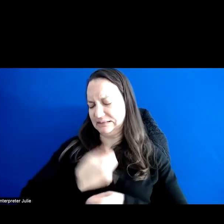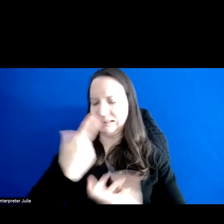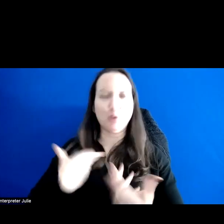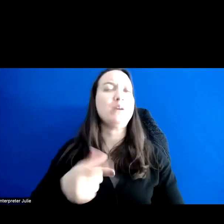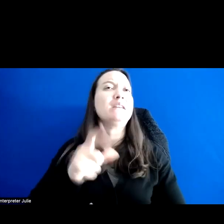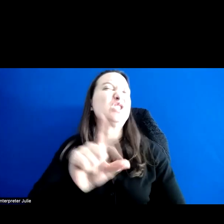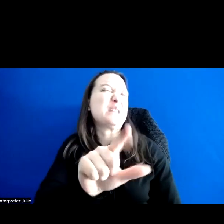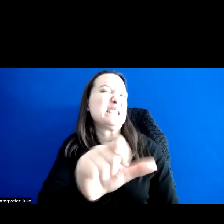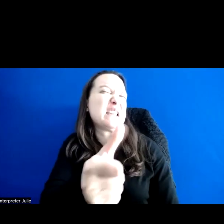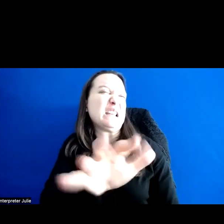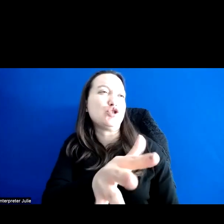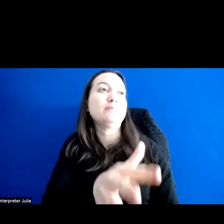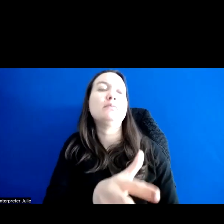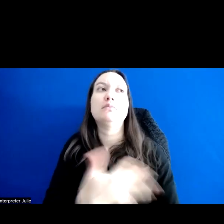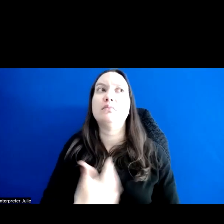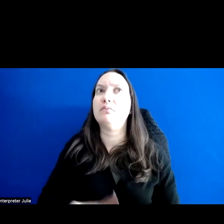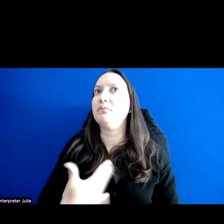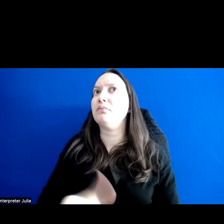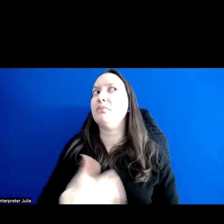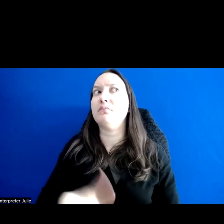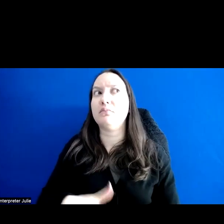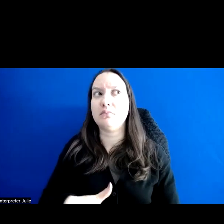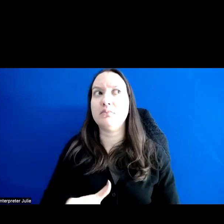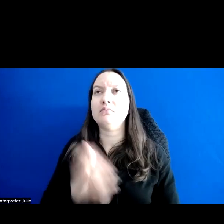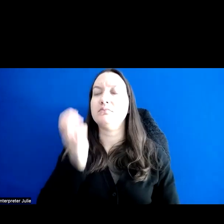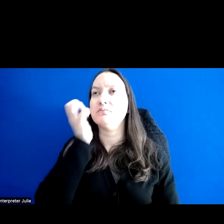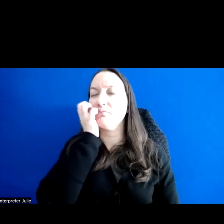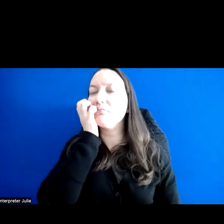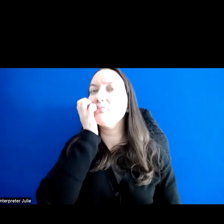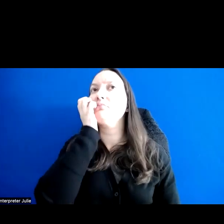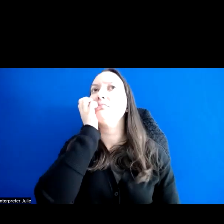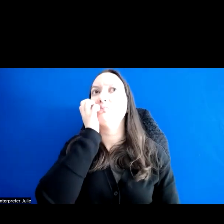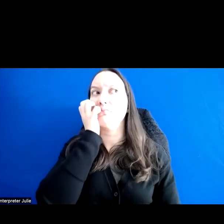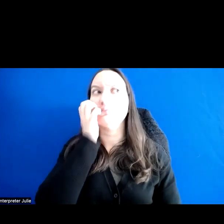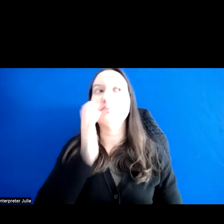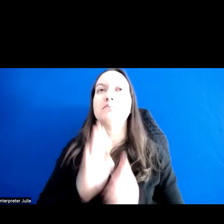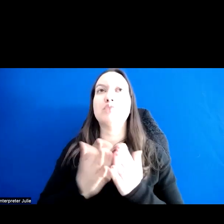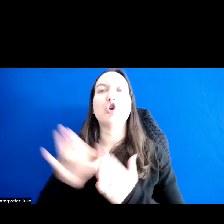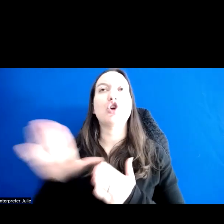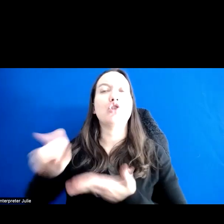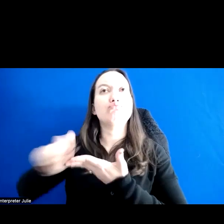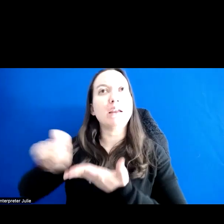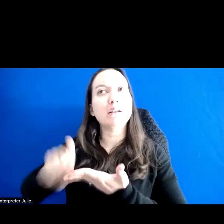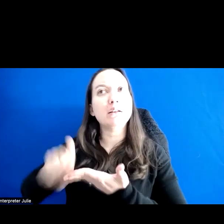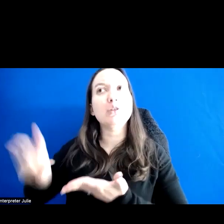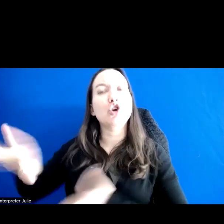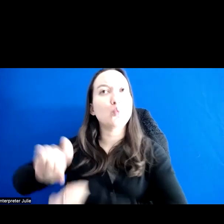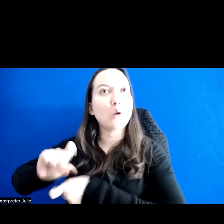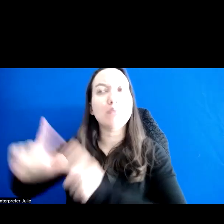for yourselves. But it's a very substantial anthology of Jo's writings and